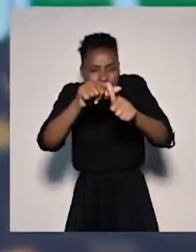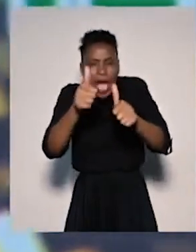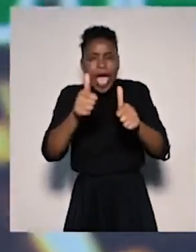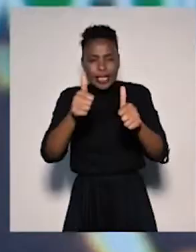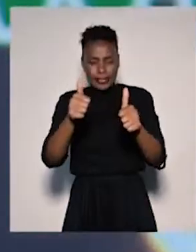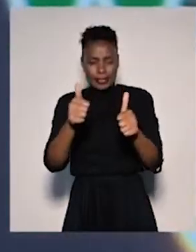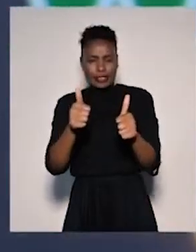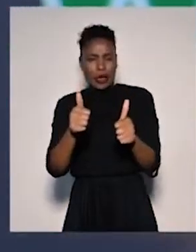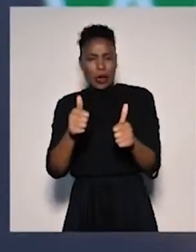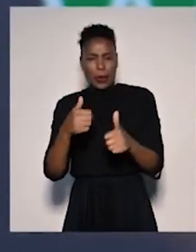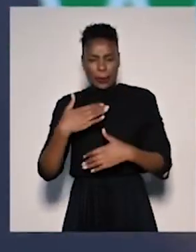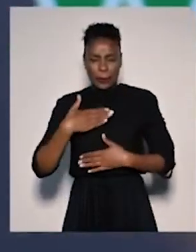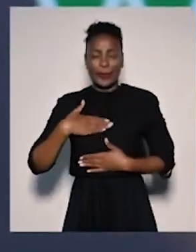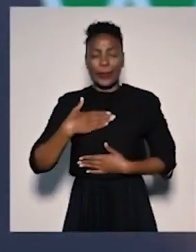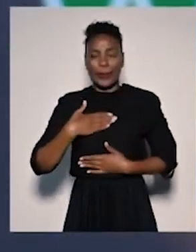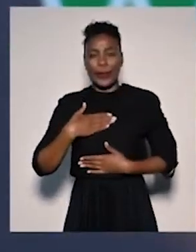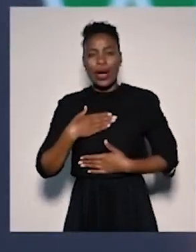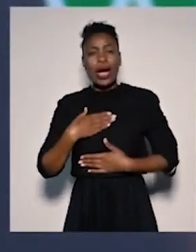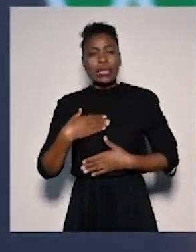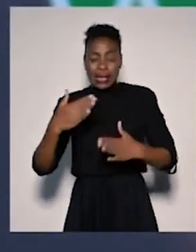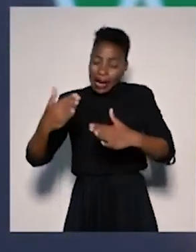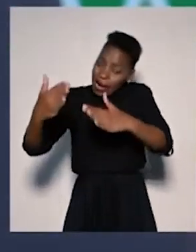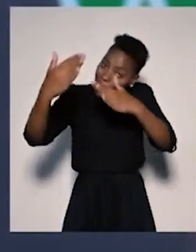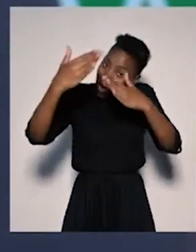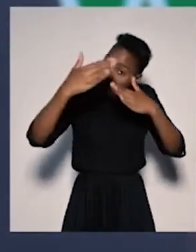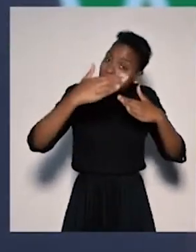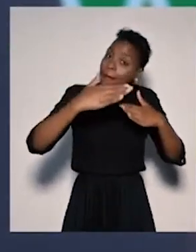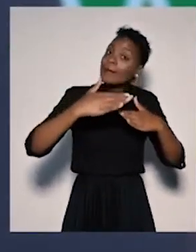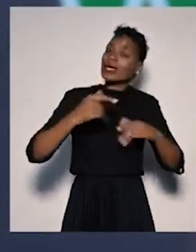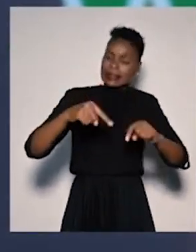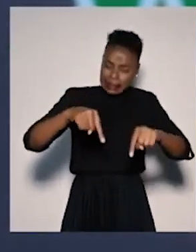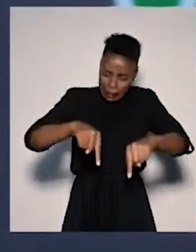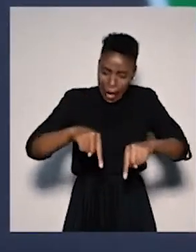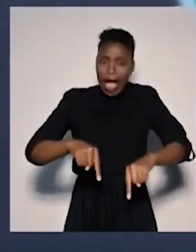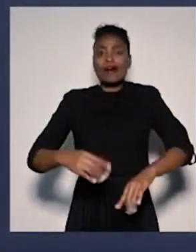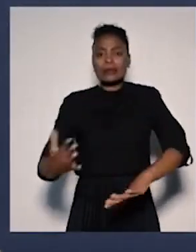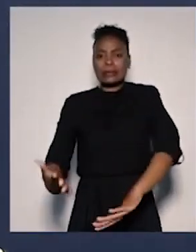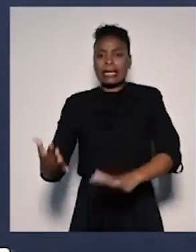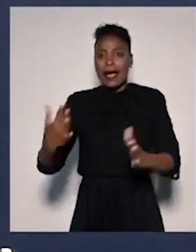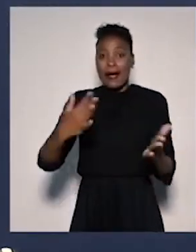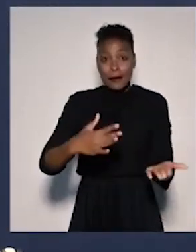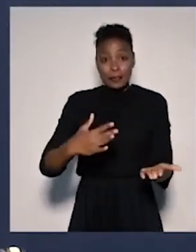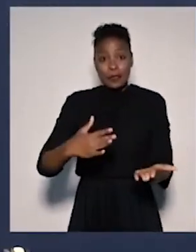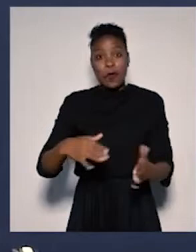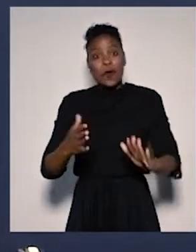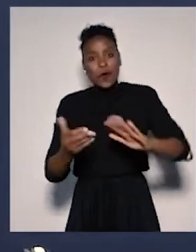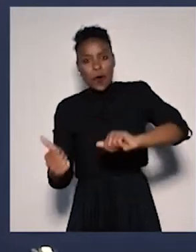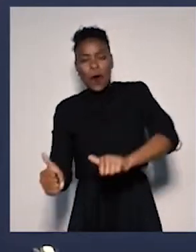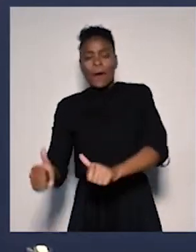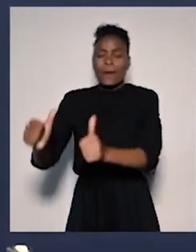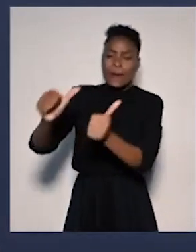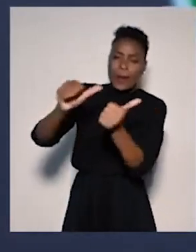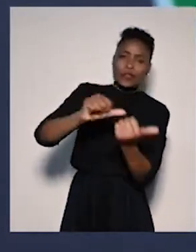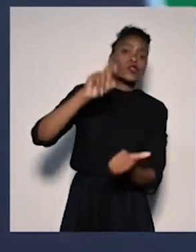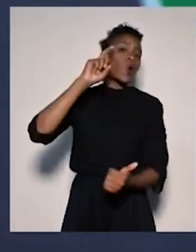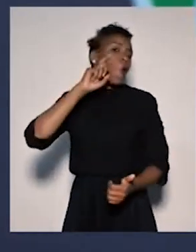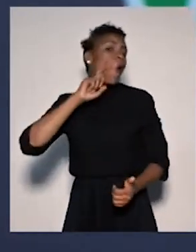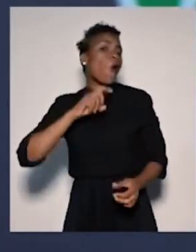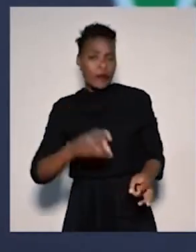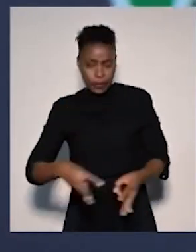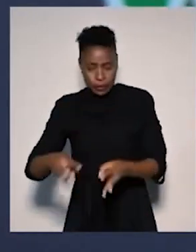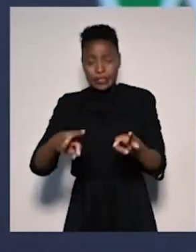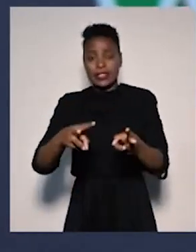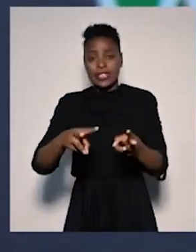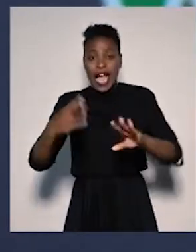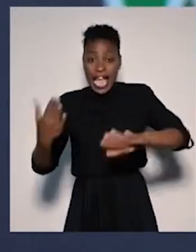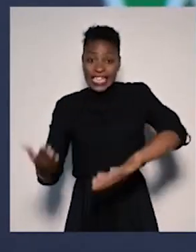And I'd rather he comes home now than heal him and have him go back to his old ways. I'd rather